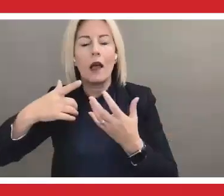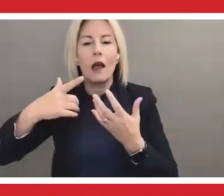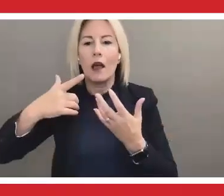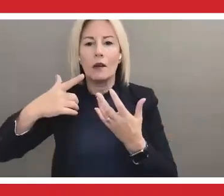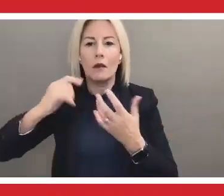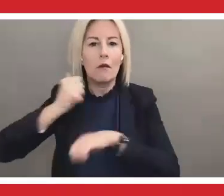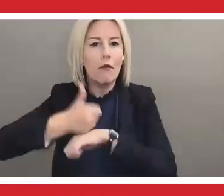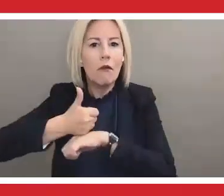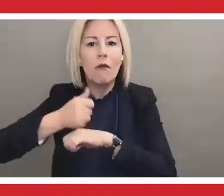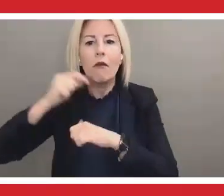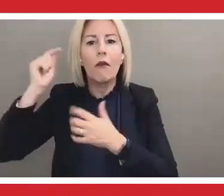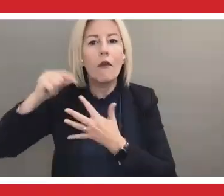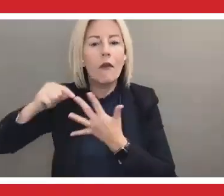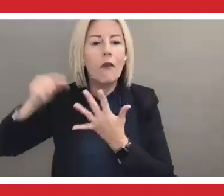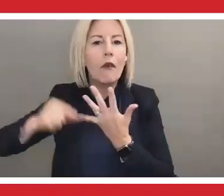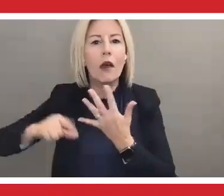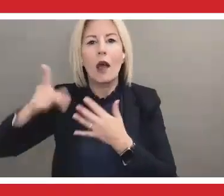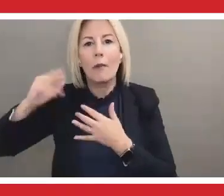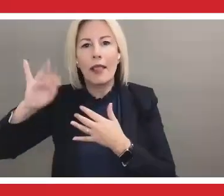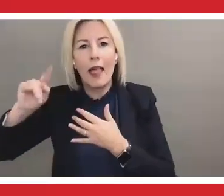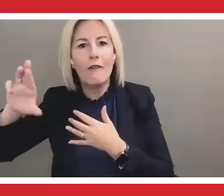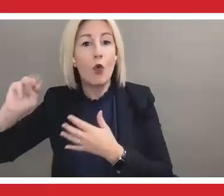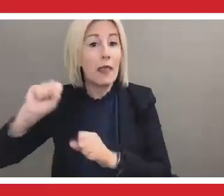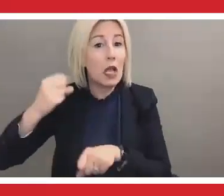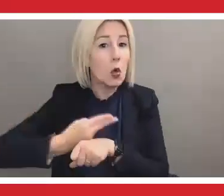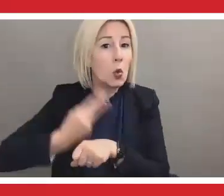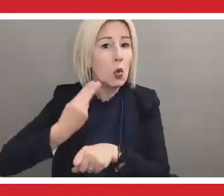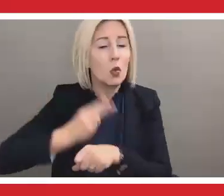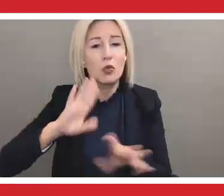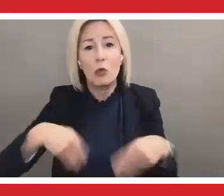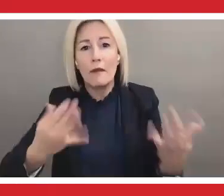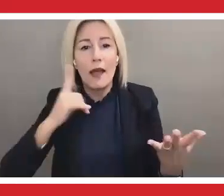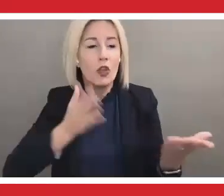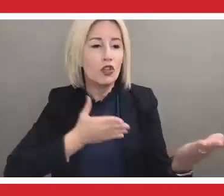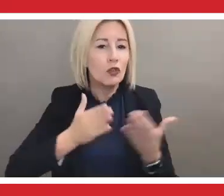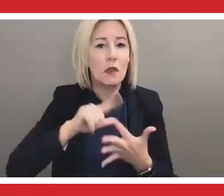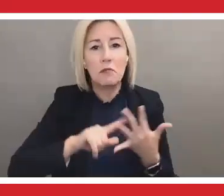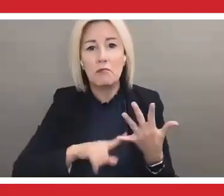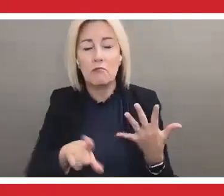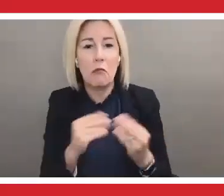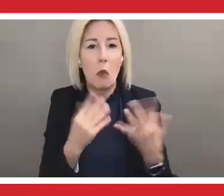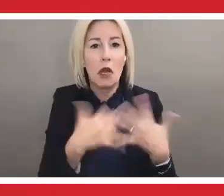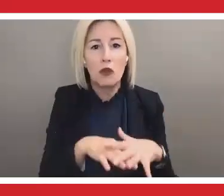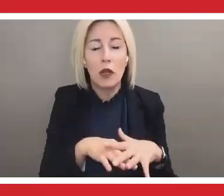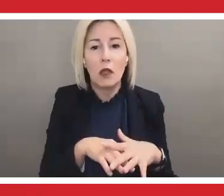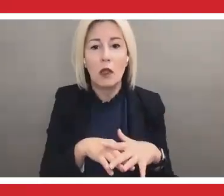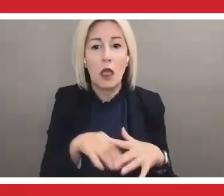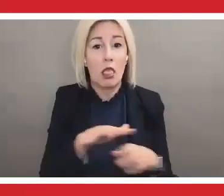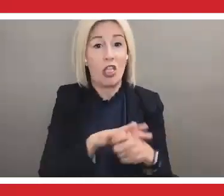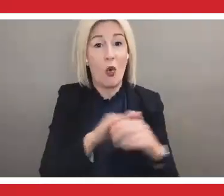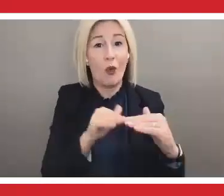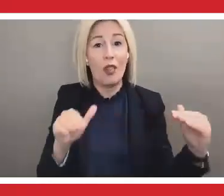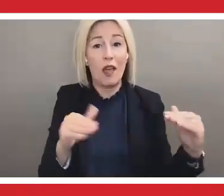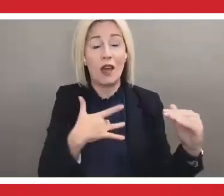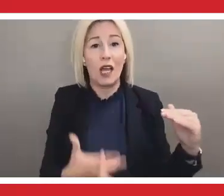interoperability platform that they could use to provide this service in a more integrated way, they reply,